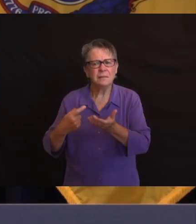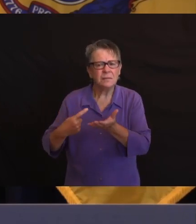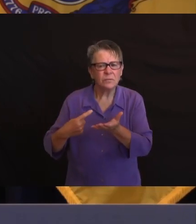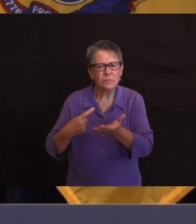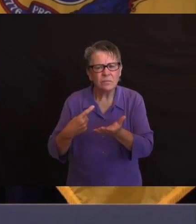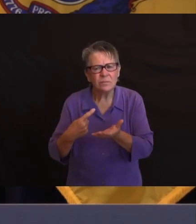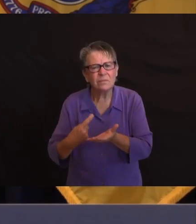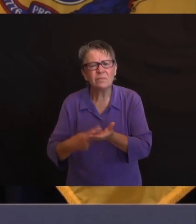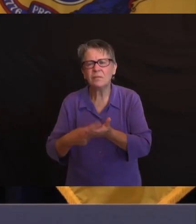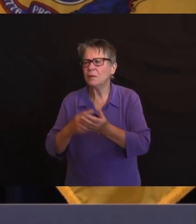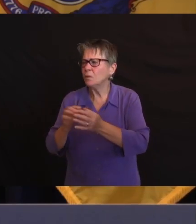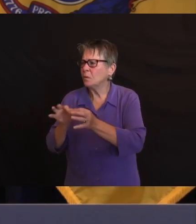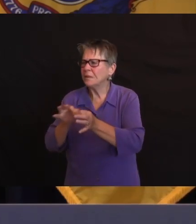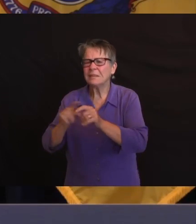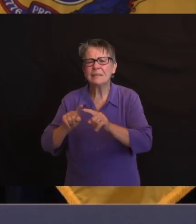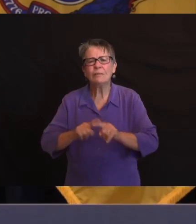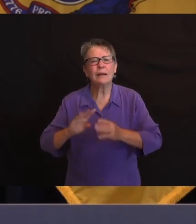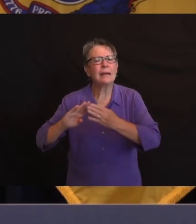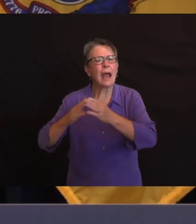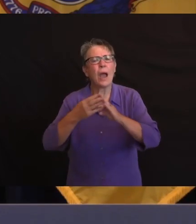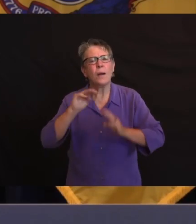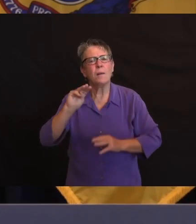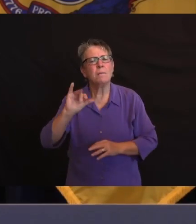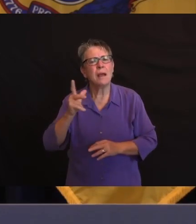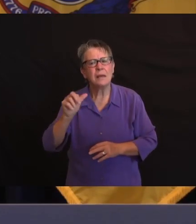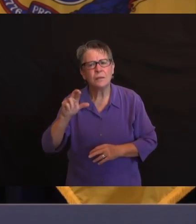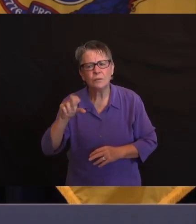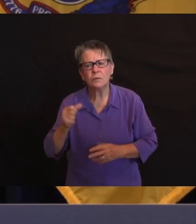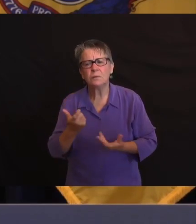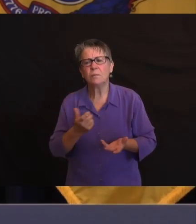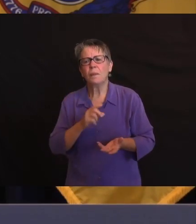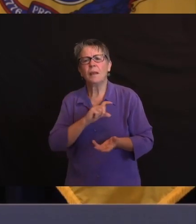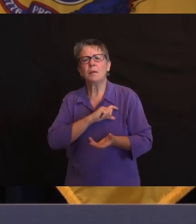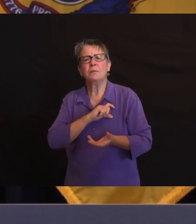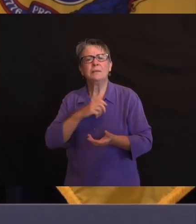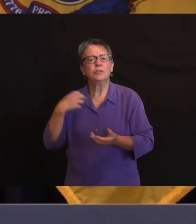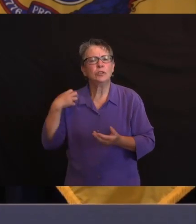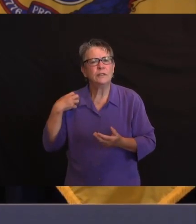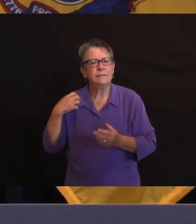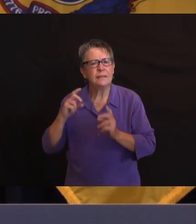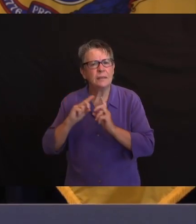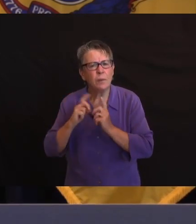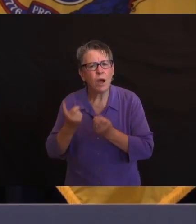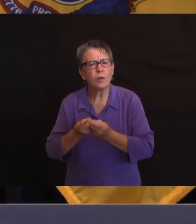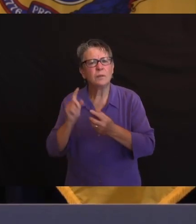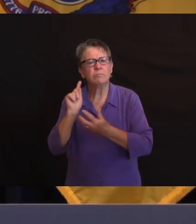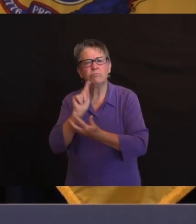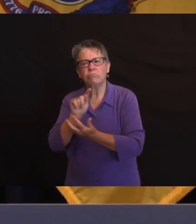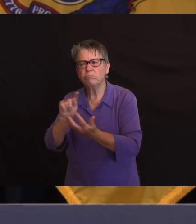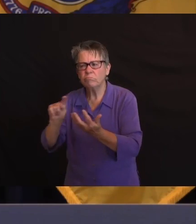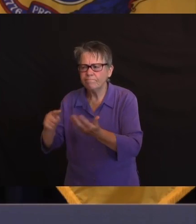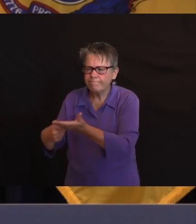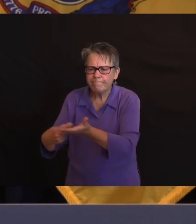chiefs on a regular basis. Judy's in touch with the local health authorities. For instance, I don't think our challenges in Ocean